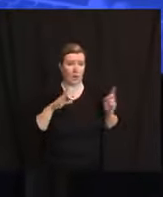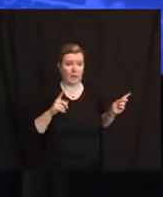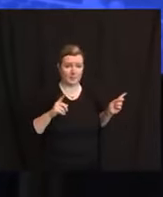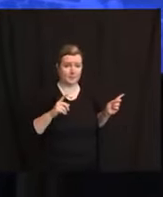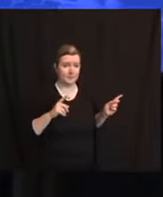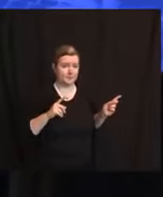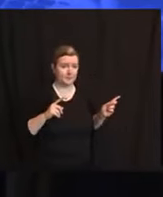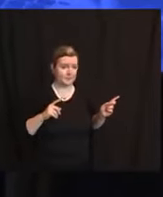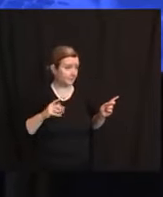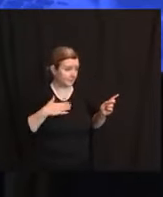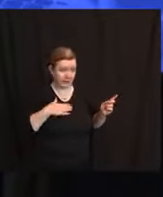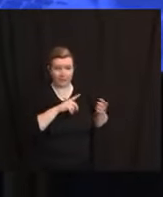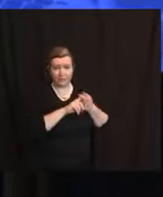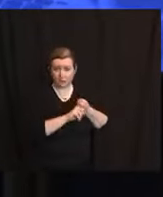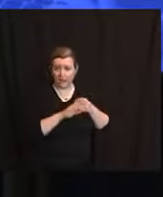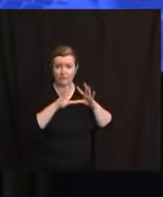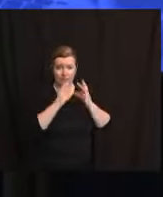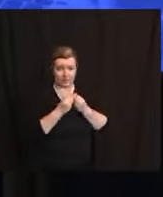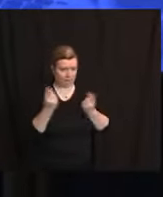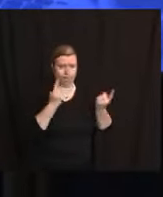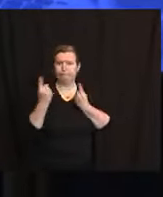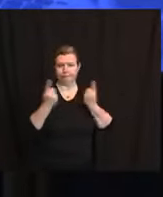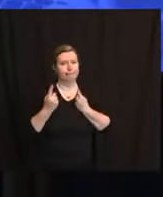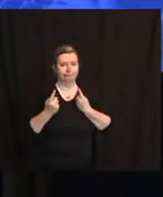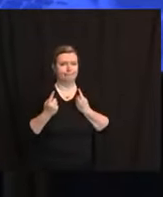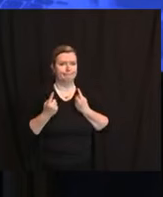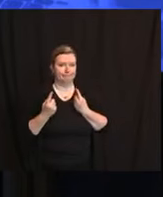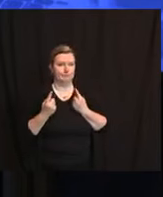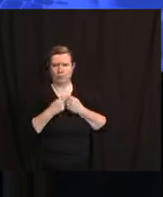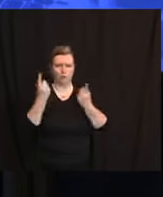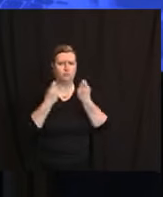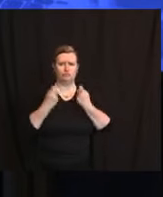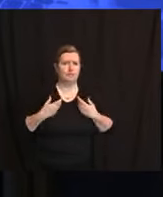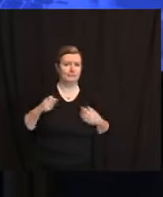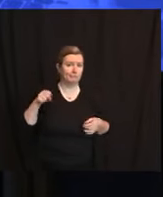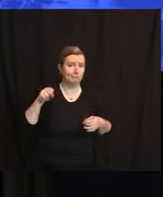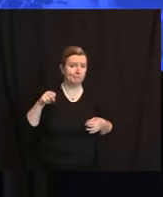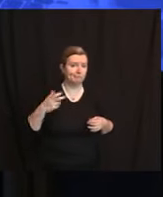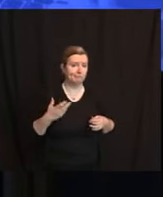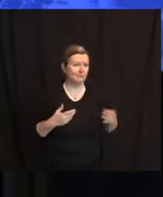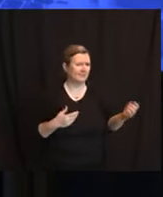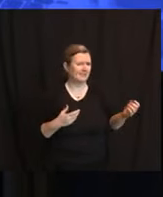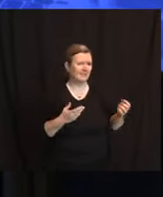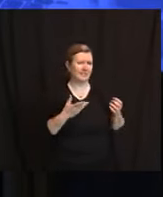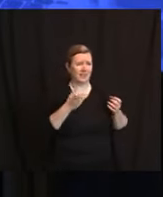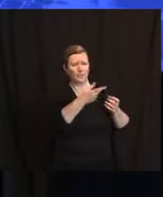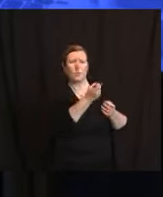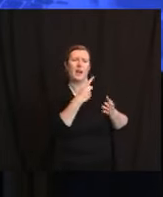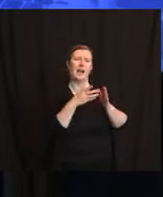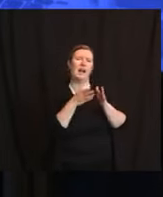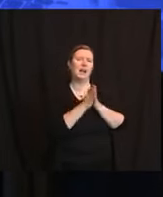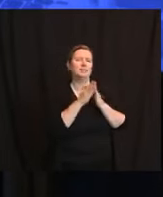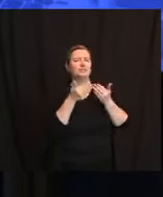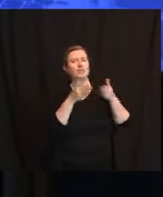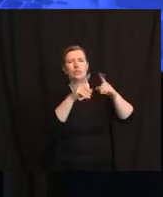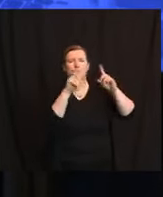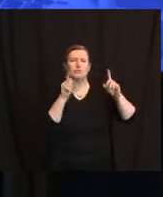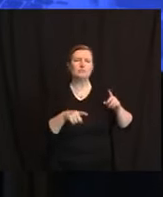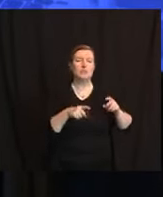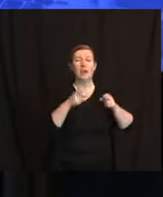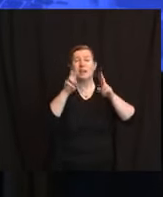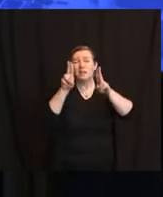about these issues as well. But based on your one question, it's always hard to answer generic questions because every claim is different. But an overwhelming majority